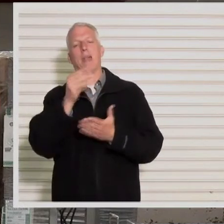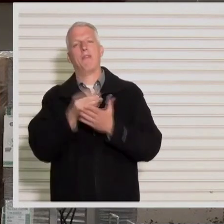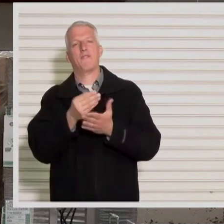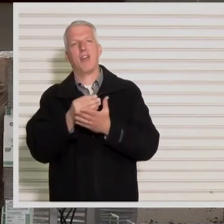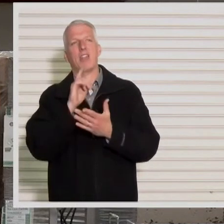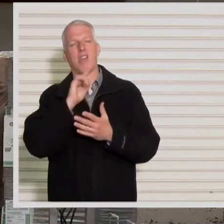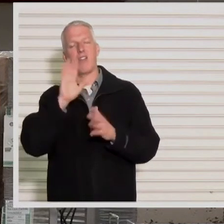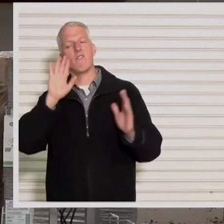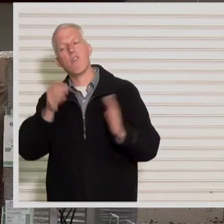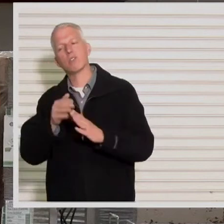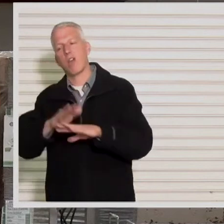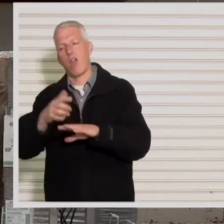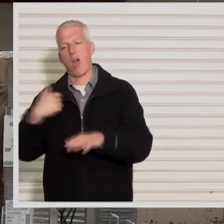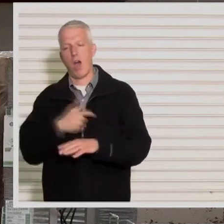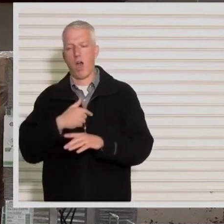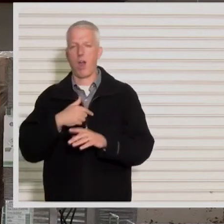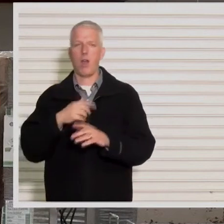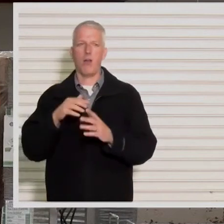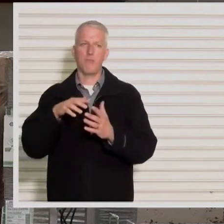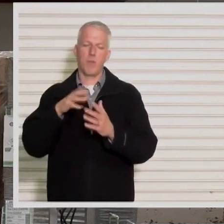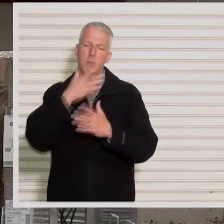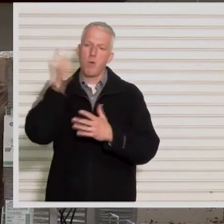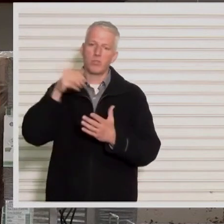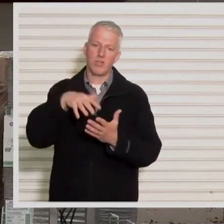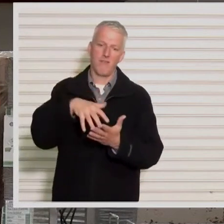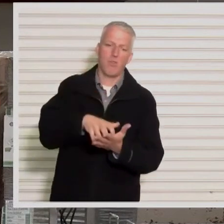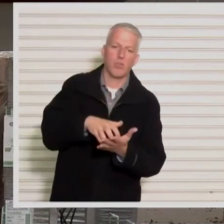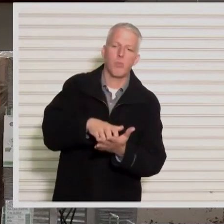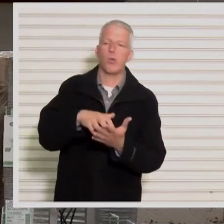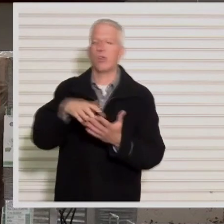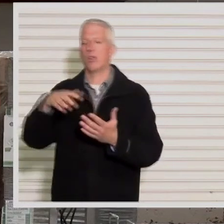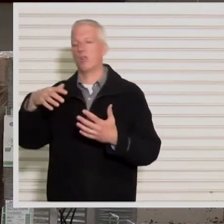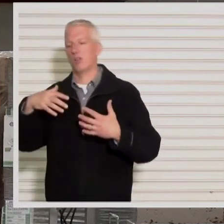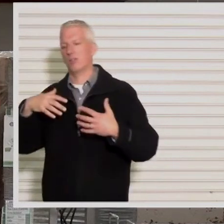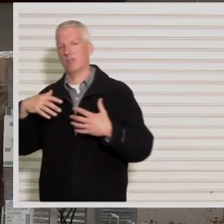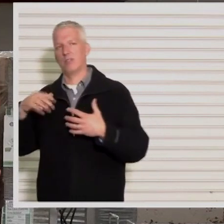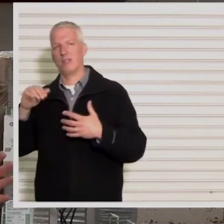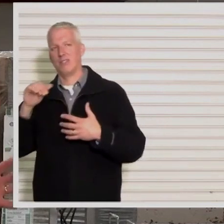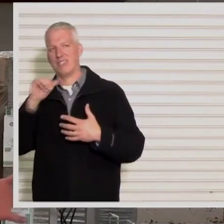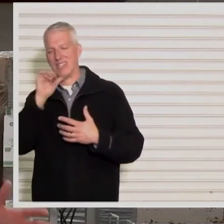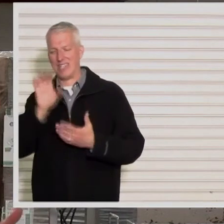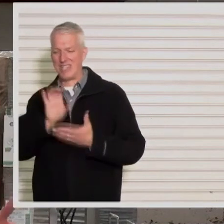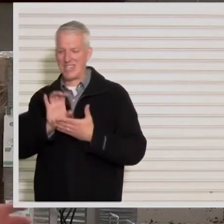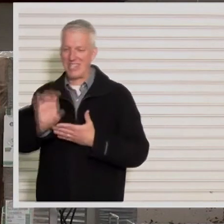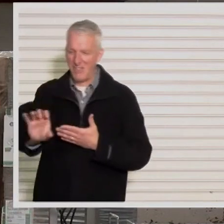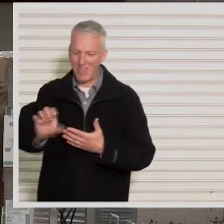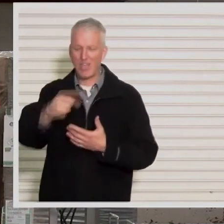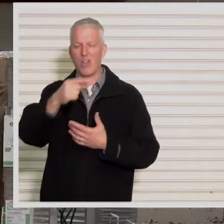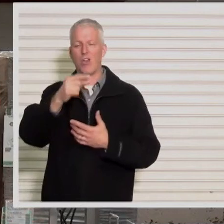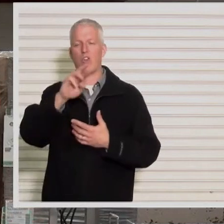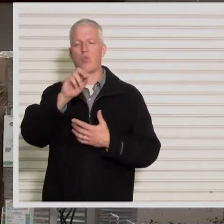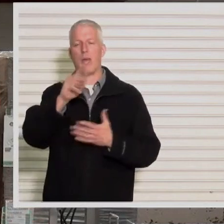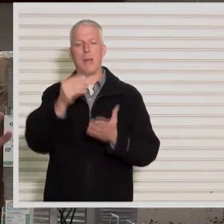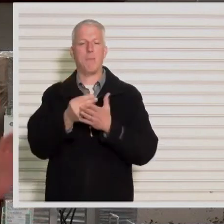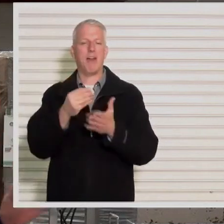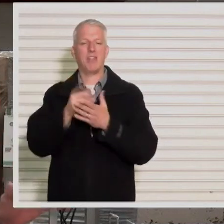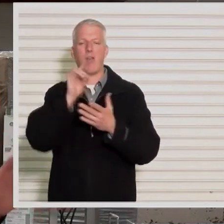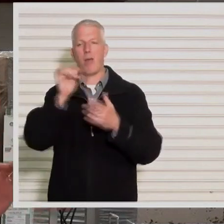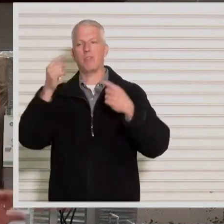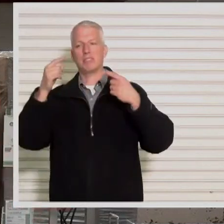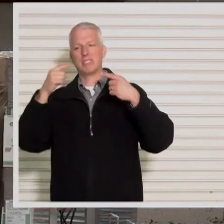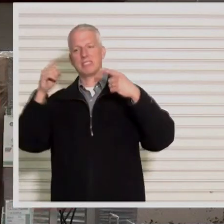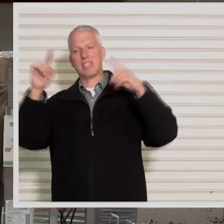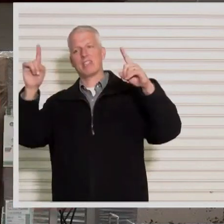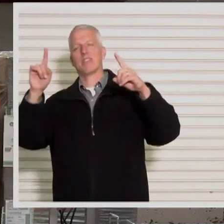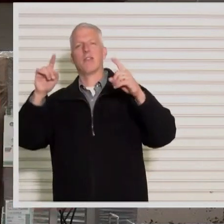most vulnerable small businesses up and down the state. Grants, not loans. Building on the successful program we launched in